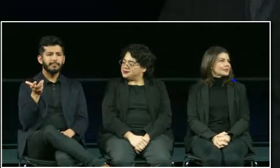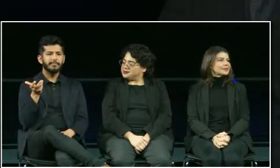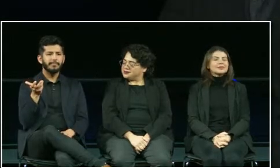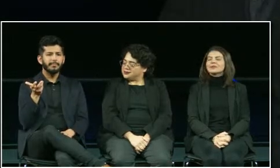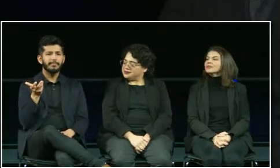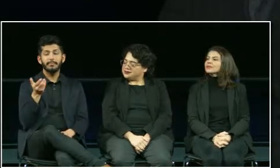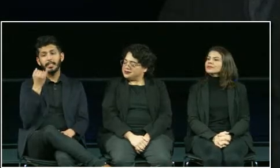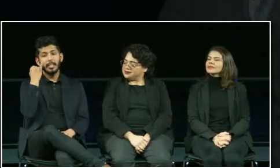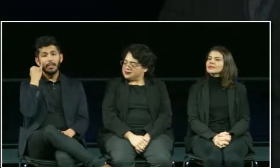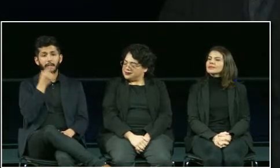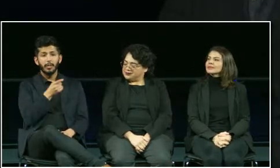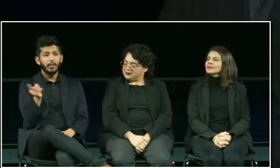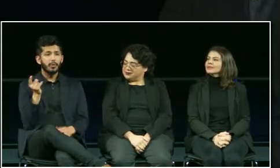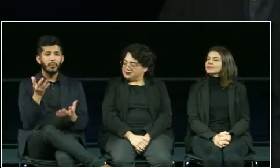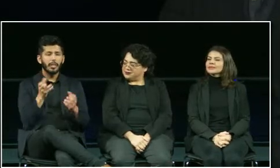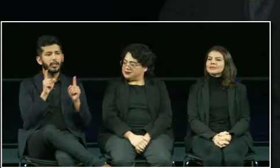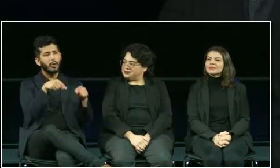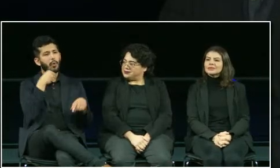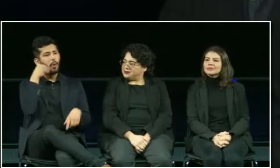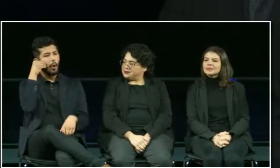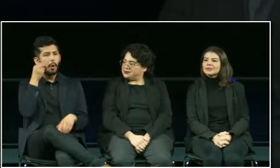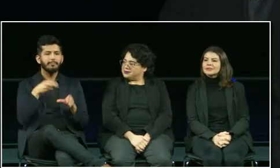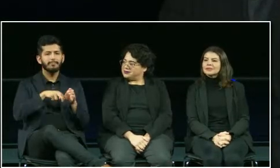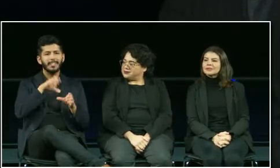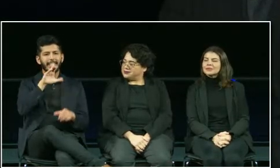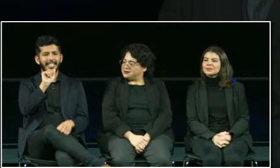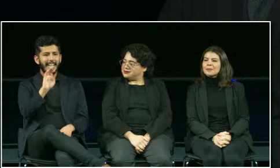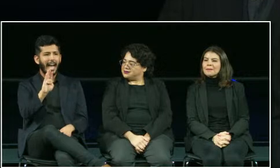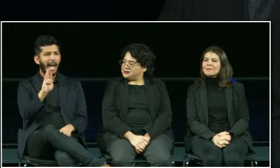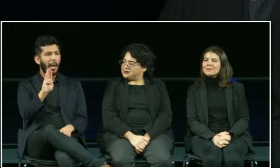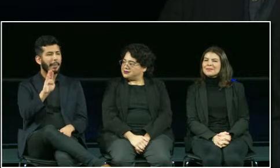if you want to go home, take a cab, not a streetcar.